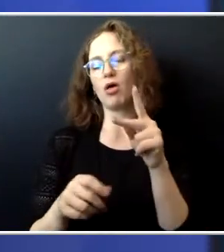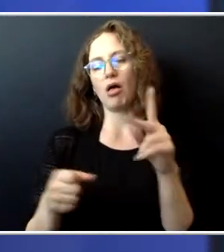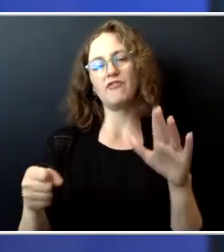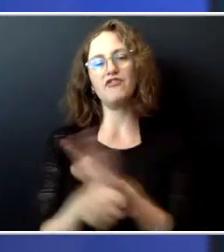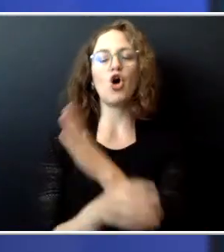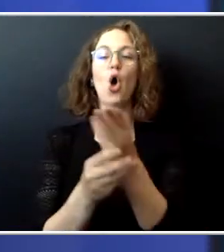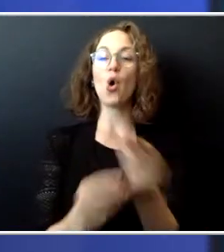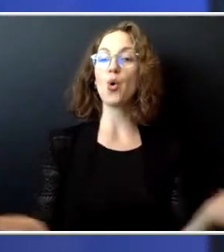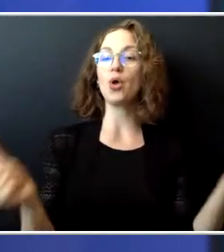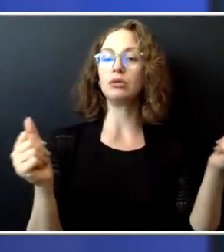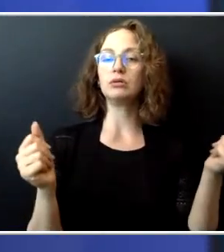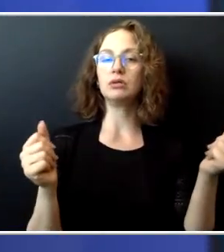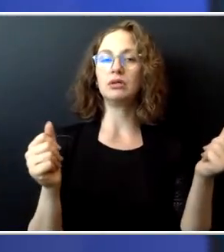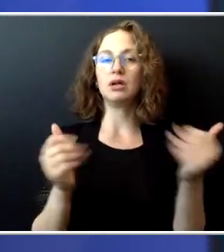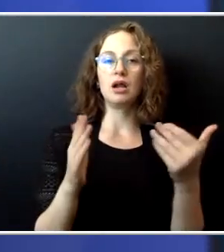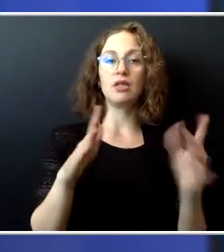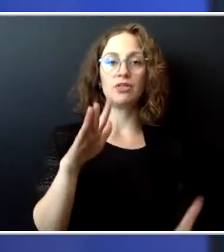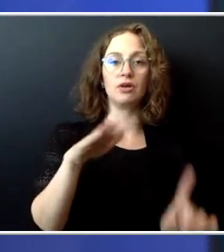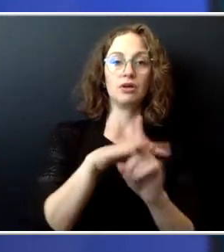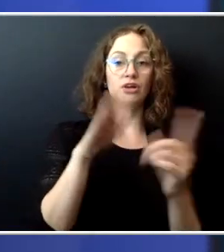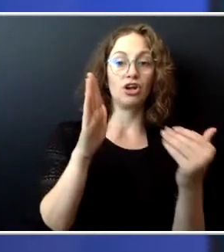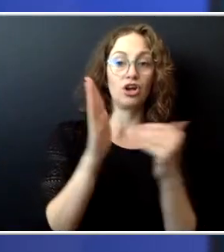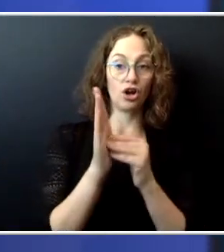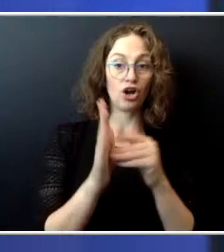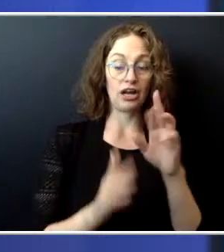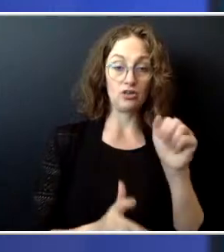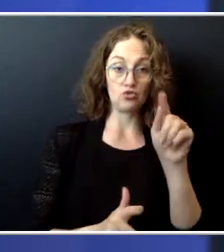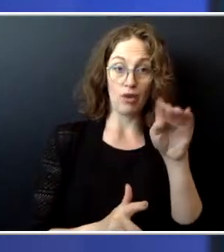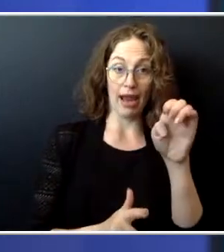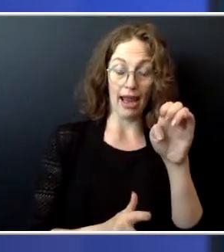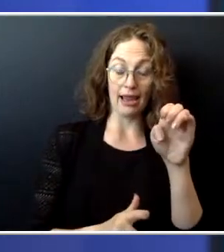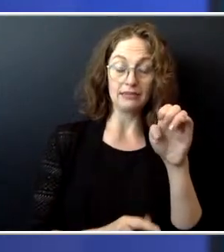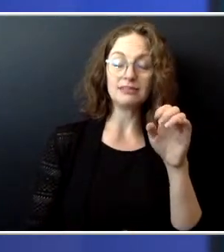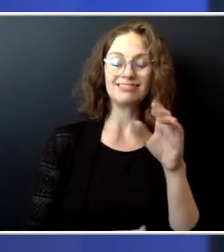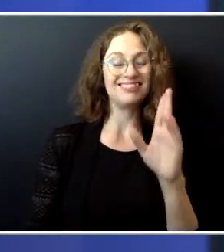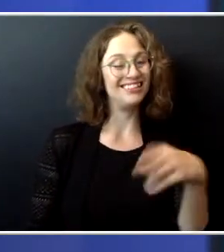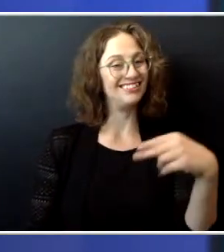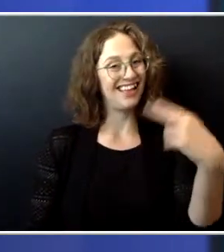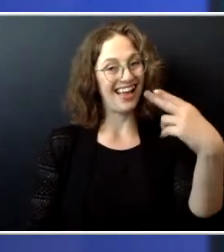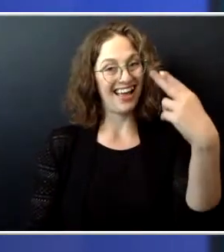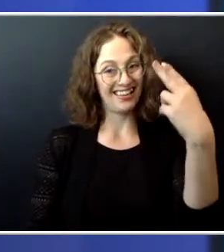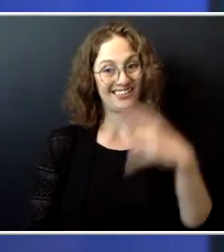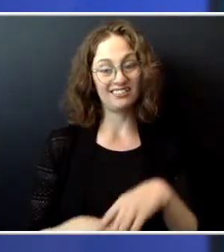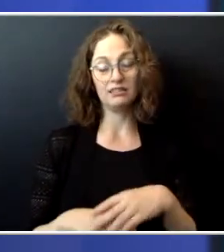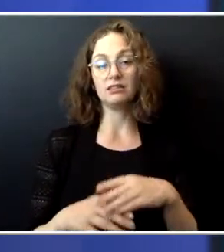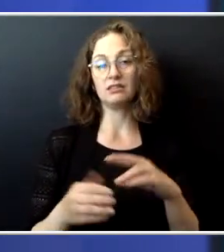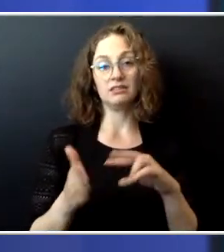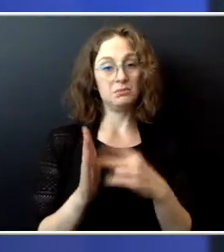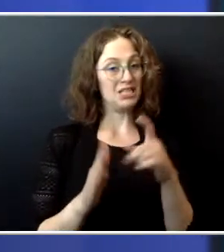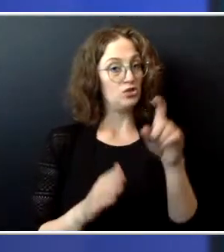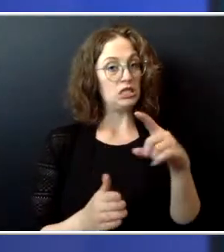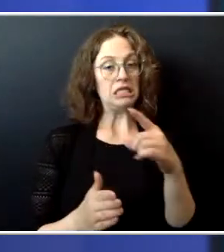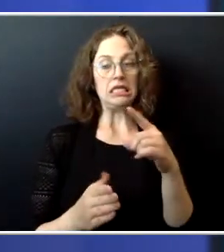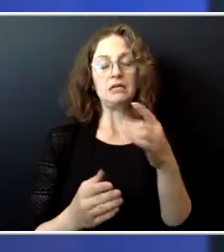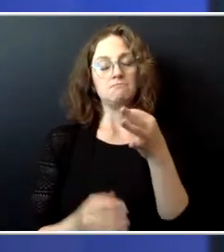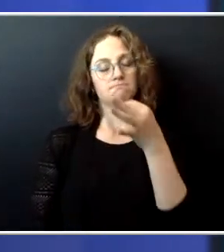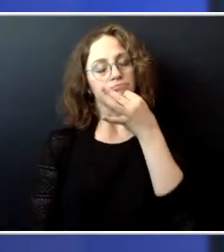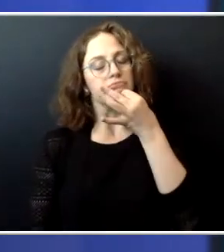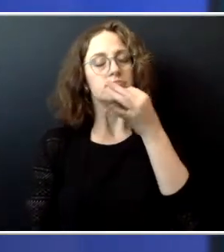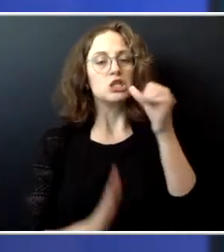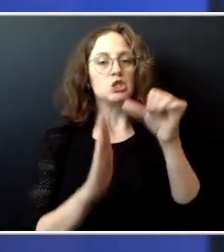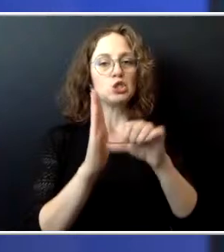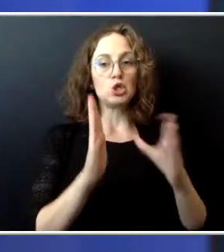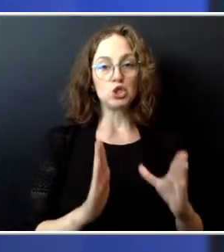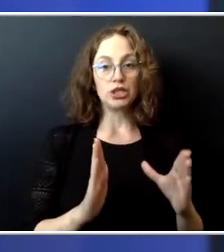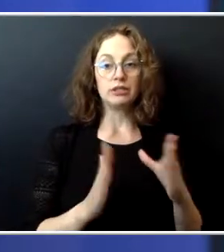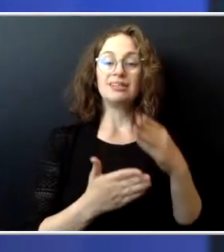this condition is quite high. So meaning that you need a good surgeon to begin with. Some people may need radiation